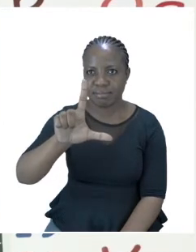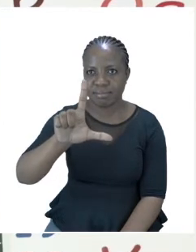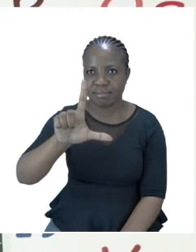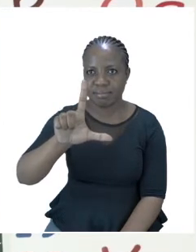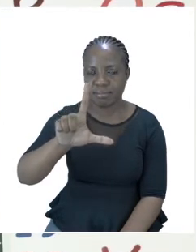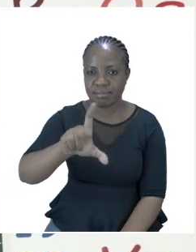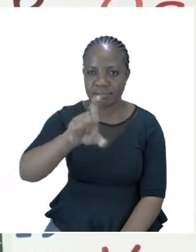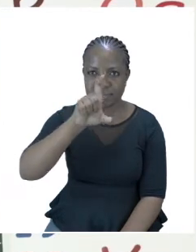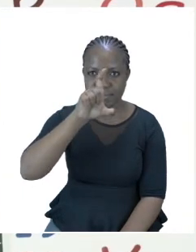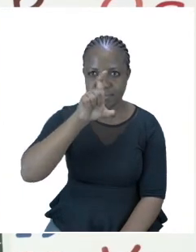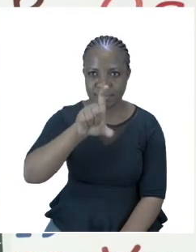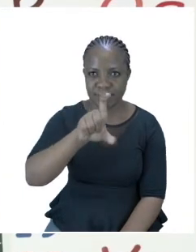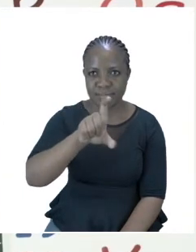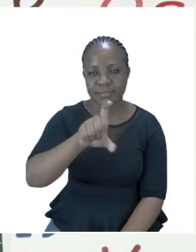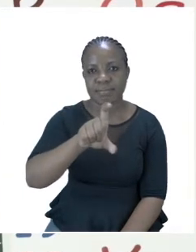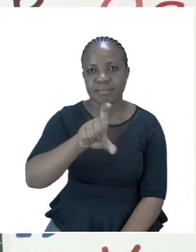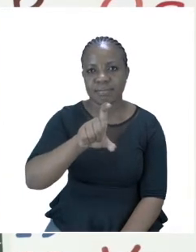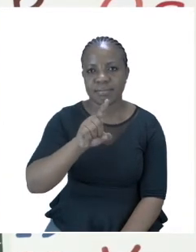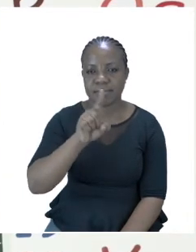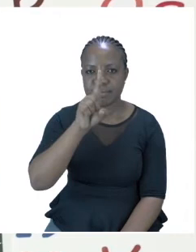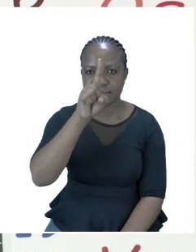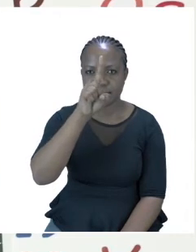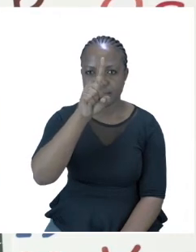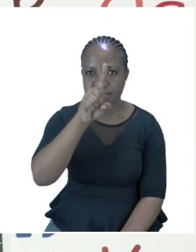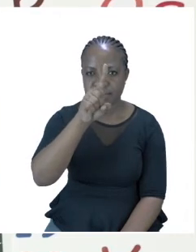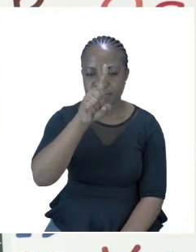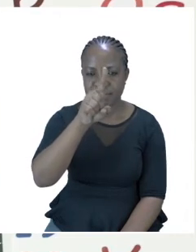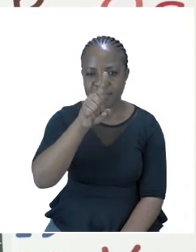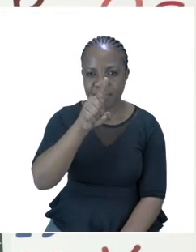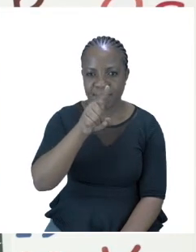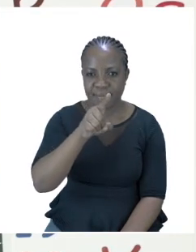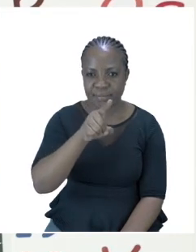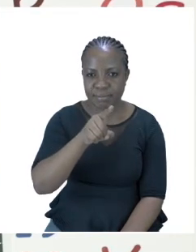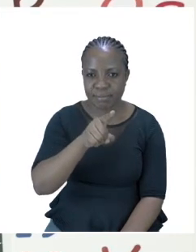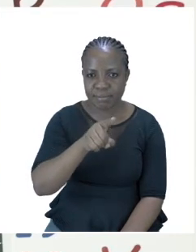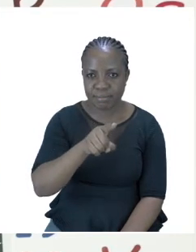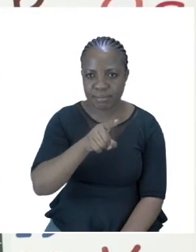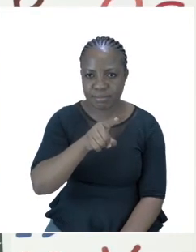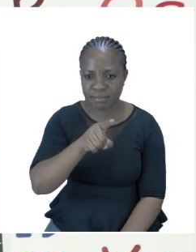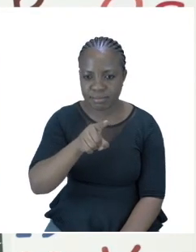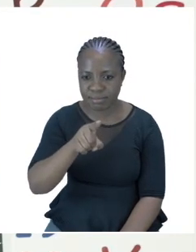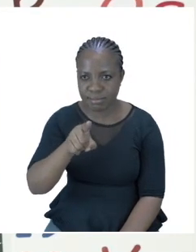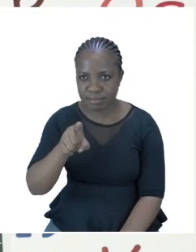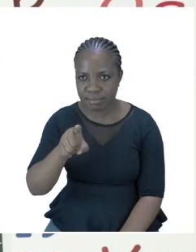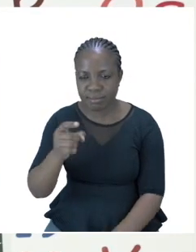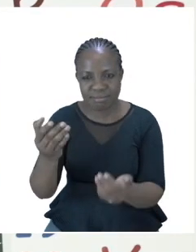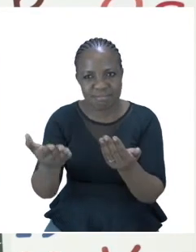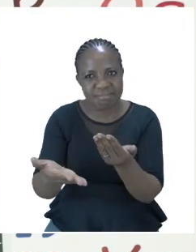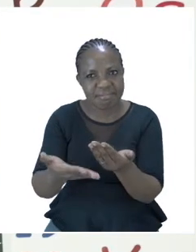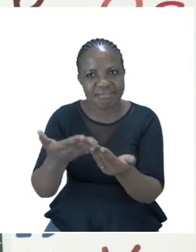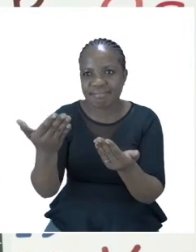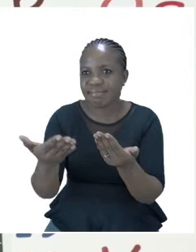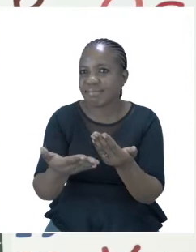L. Now L or L is very easy. It's down and across. She